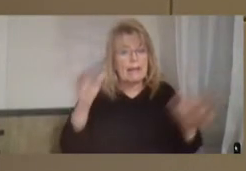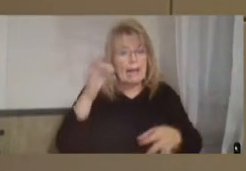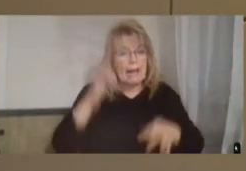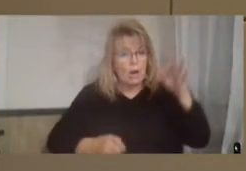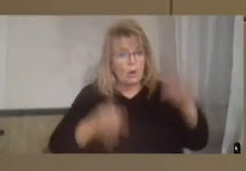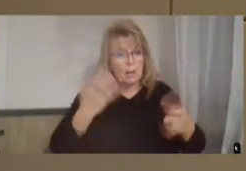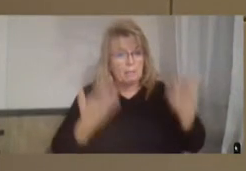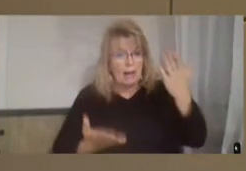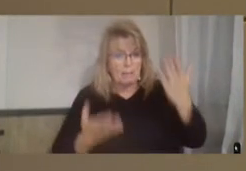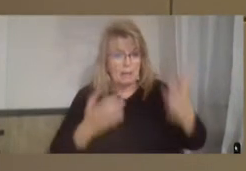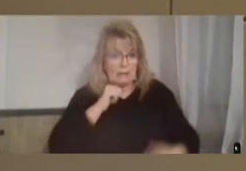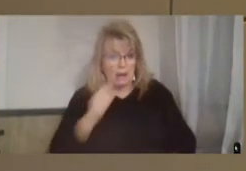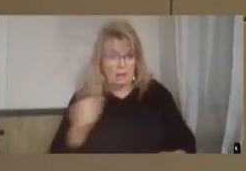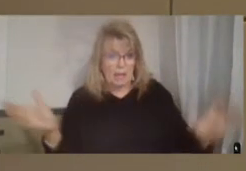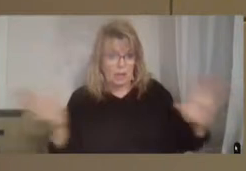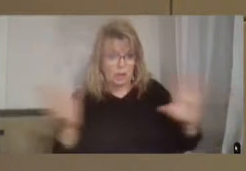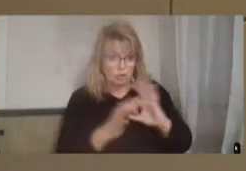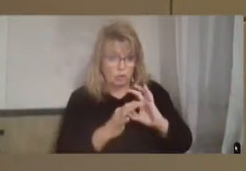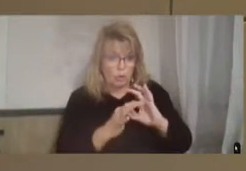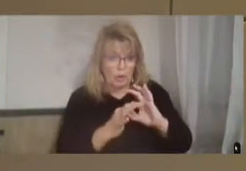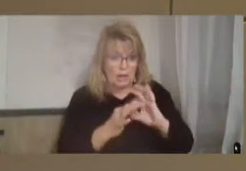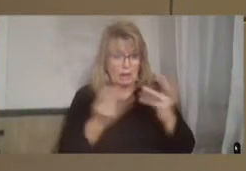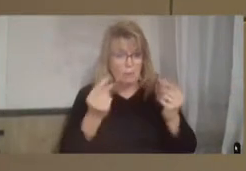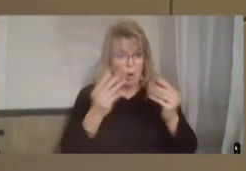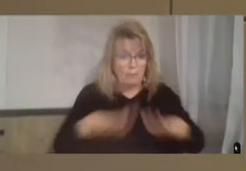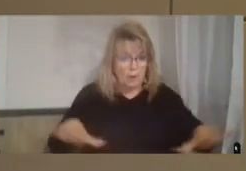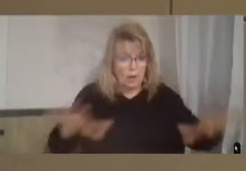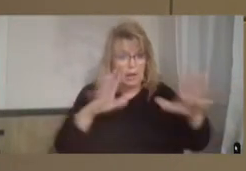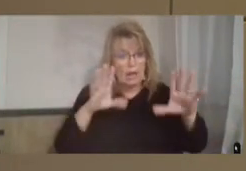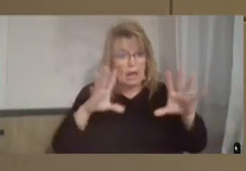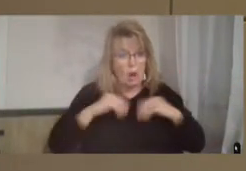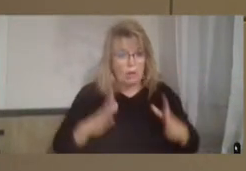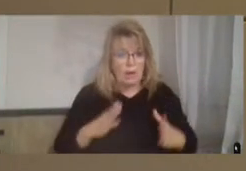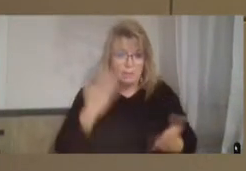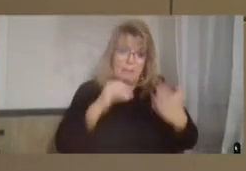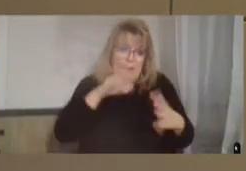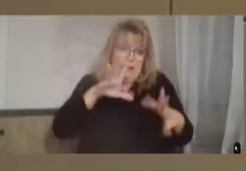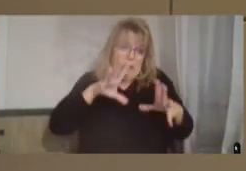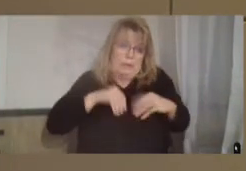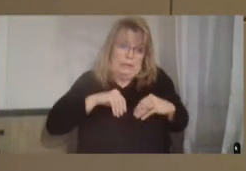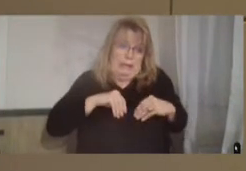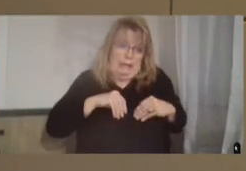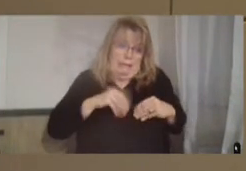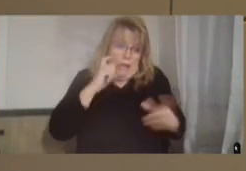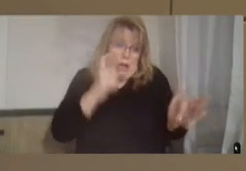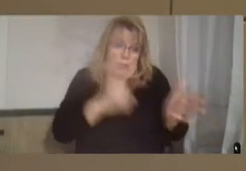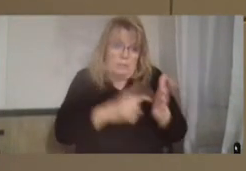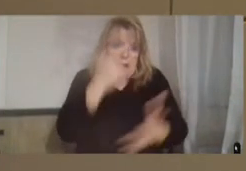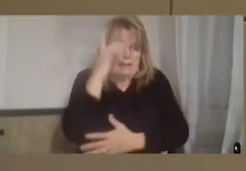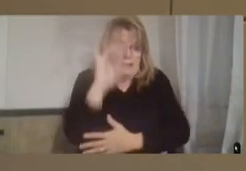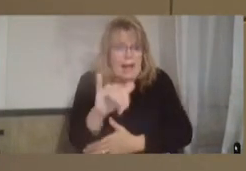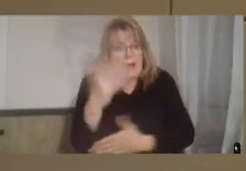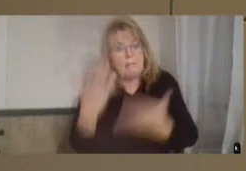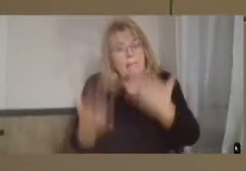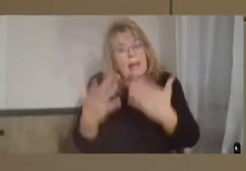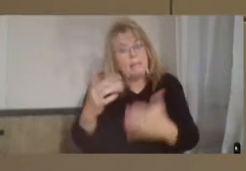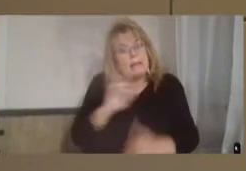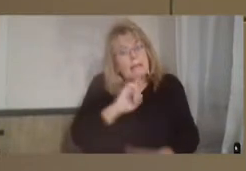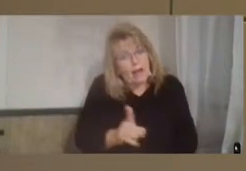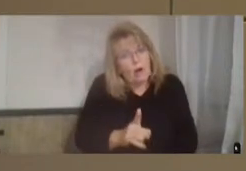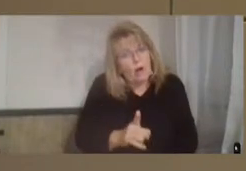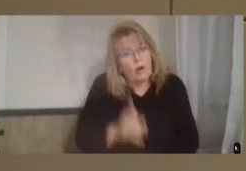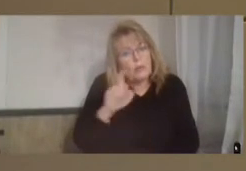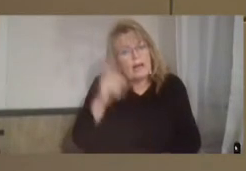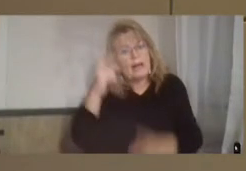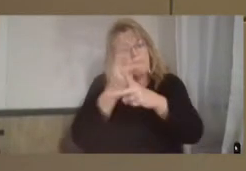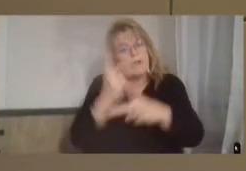be adjoining property owners. Maybe they did not receive a notice as a result of that, or maybe they are. So we need to figure out where is